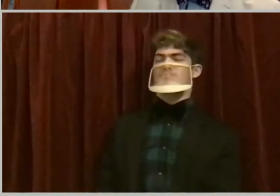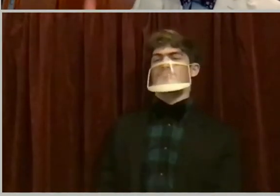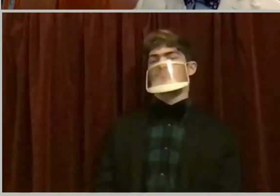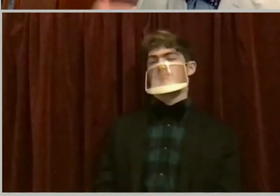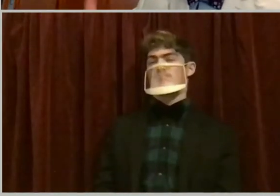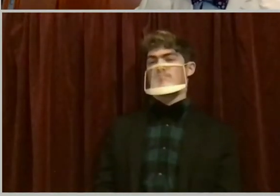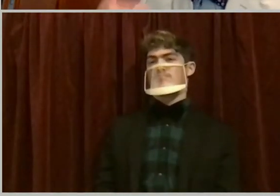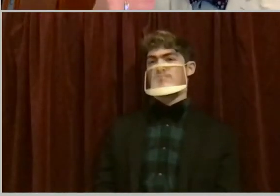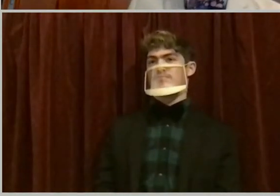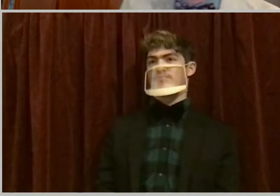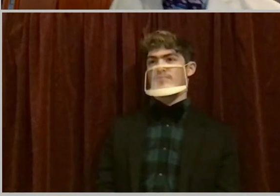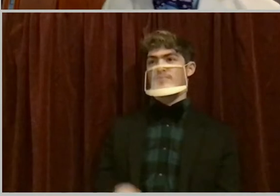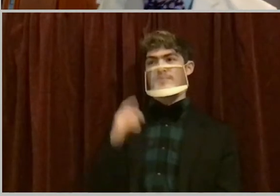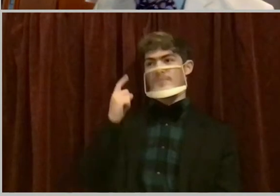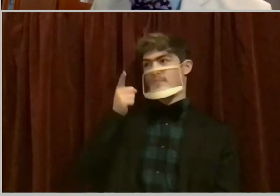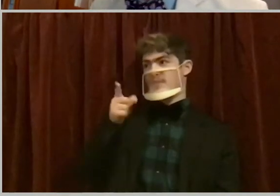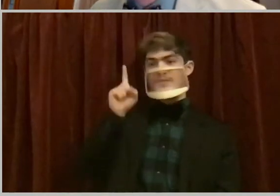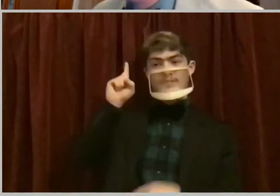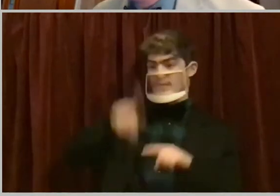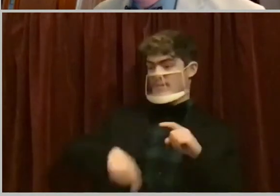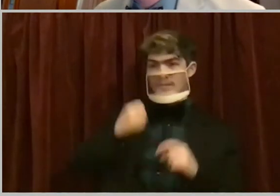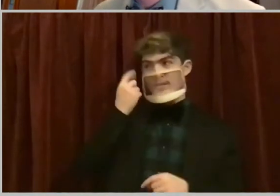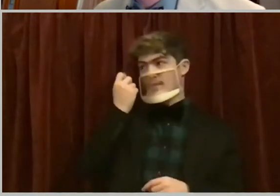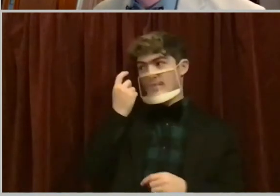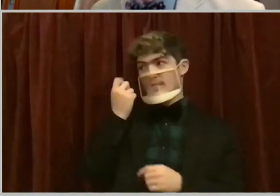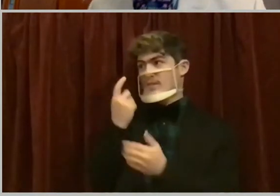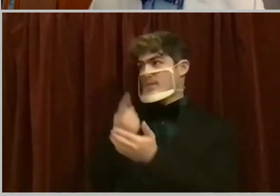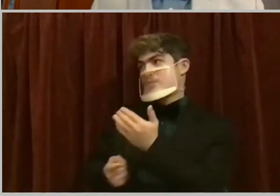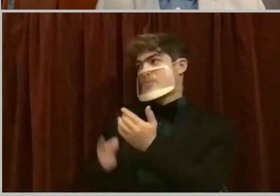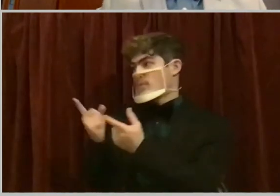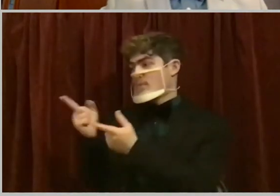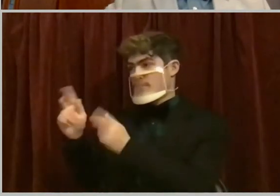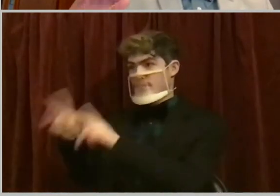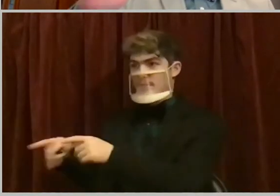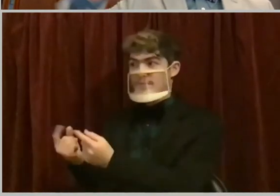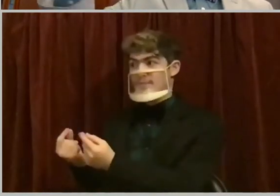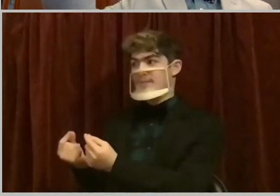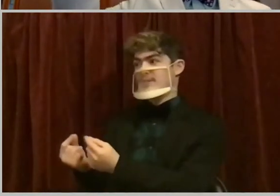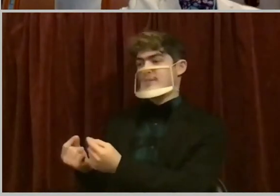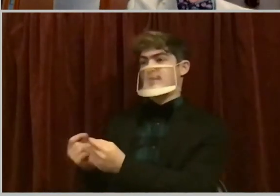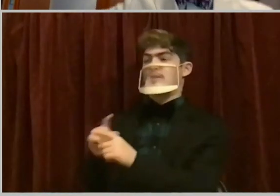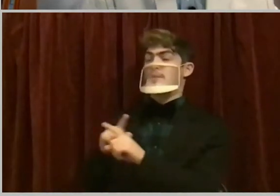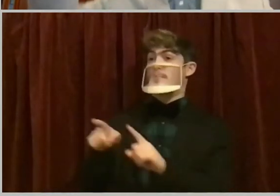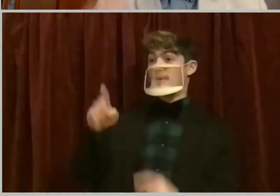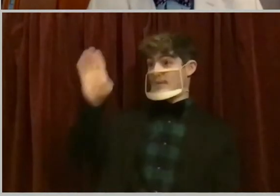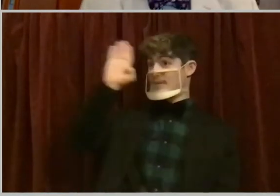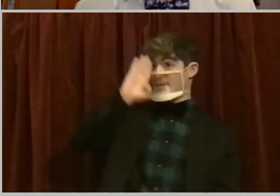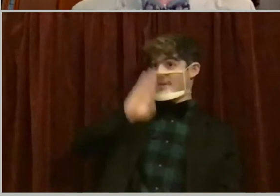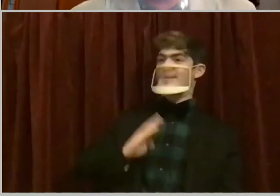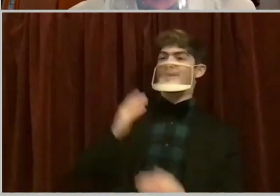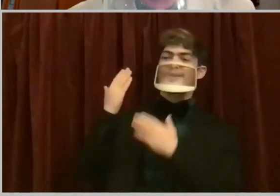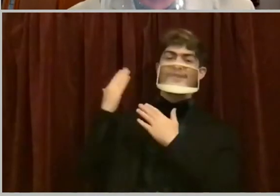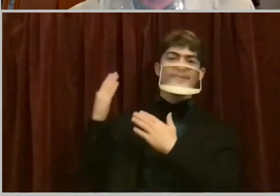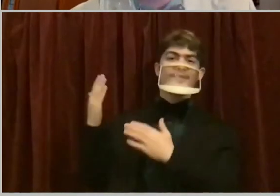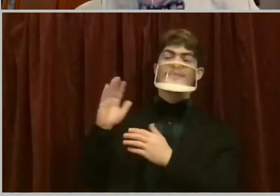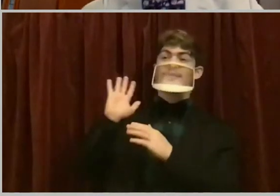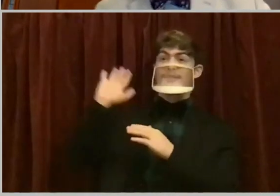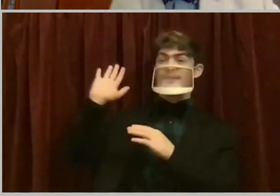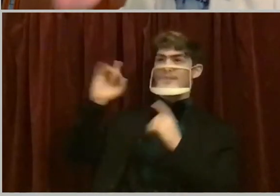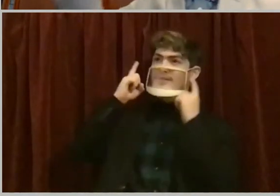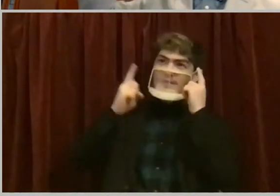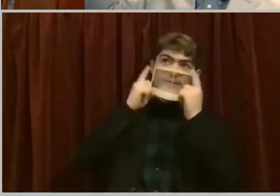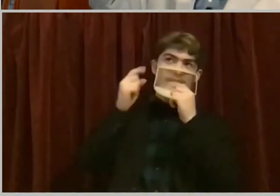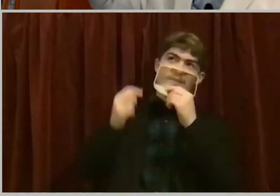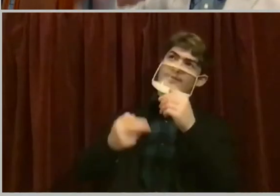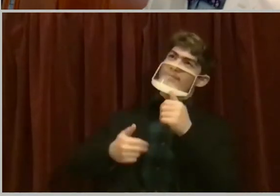you can't understand what they did. But God, as far as his thoughts are above ours and